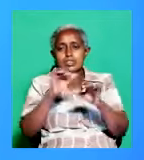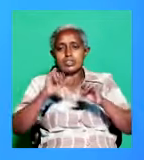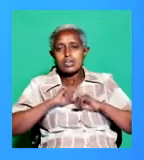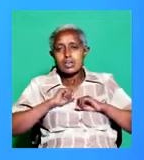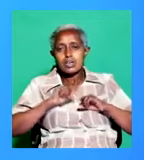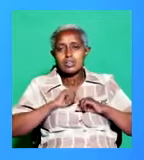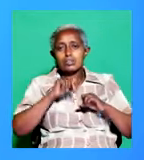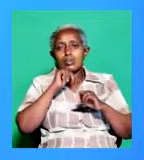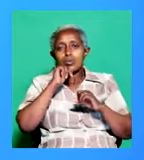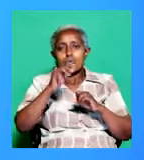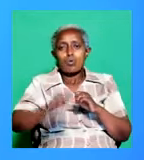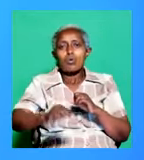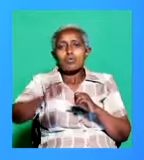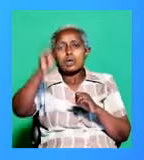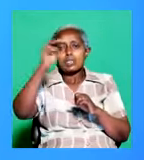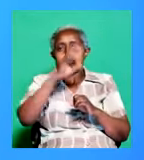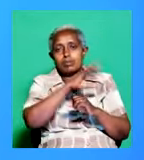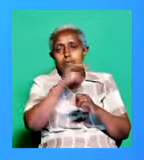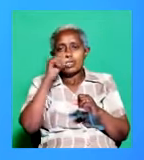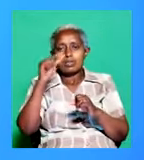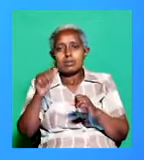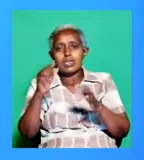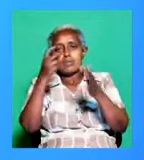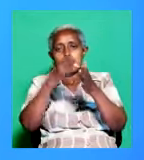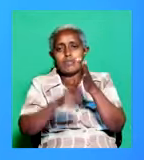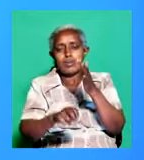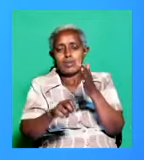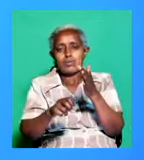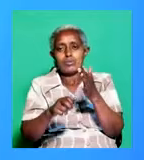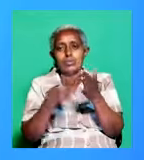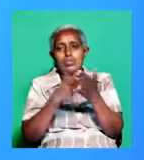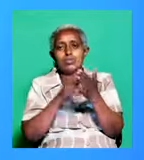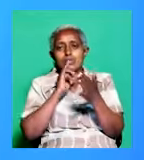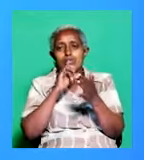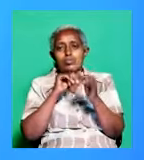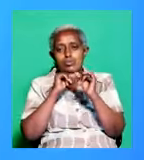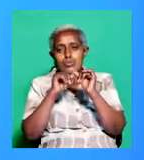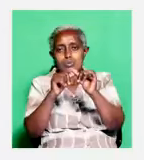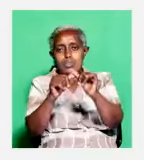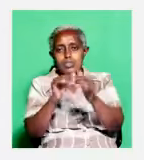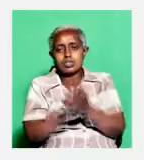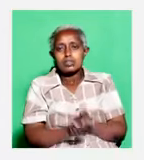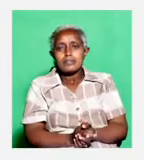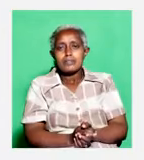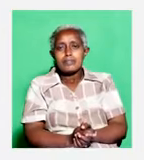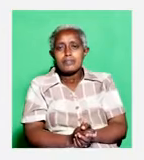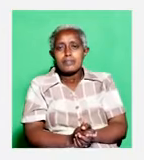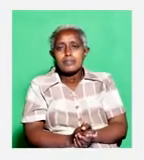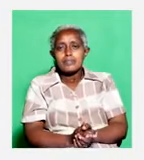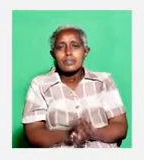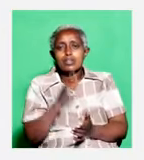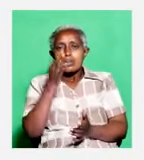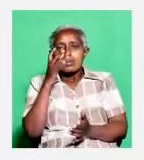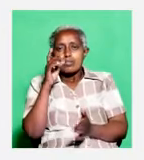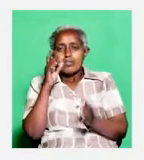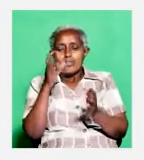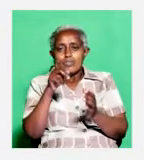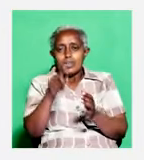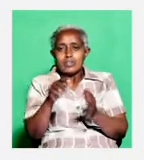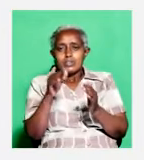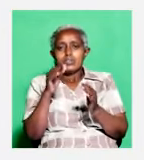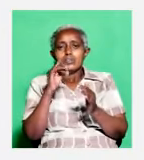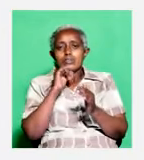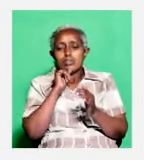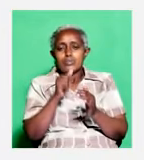has no maximum and minimum value since it's not continuous. So f of x has